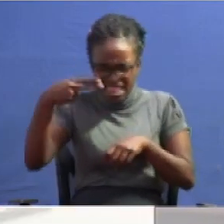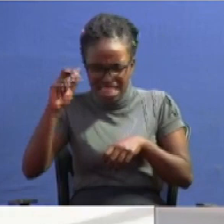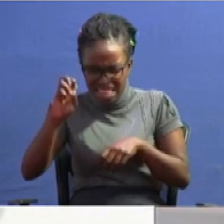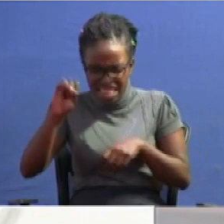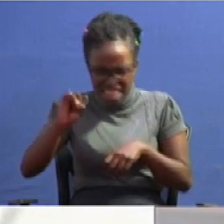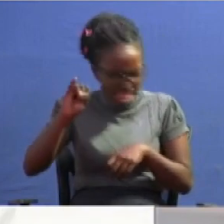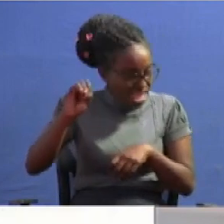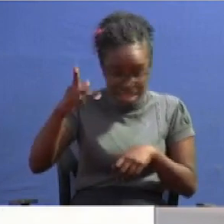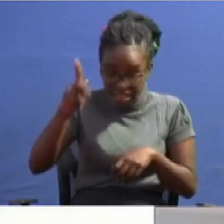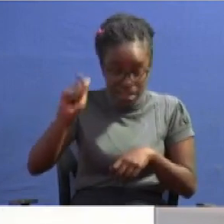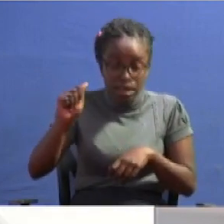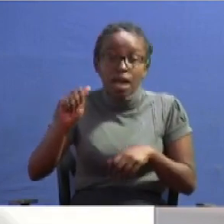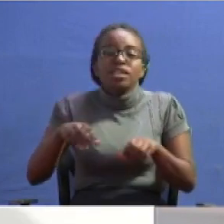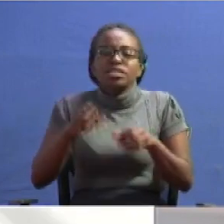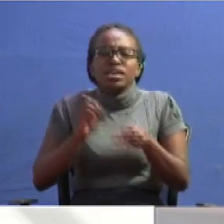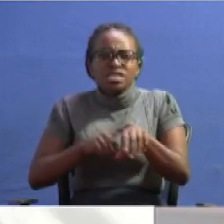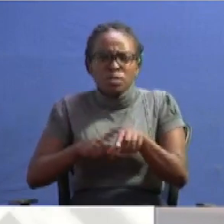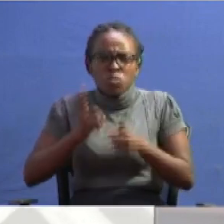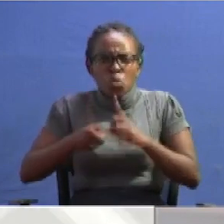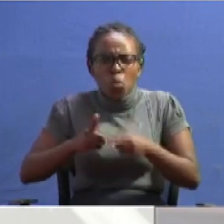Agriculture tightrope as the legal battle